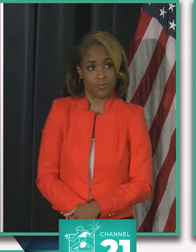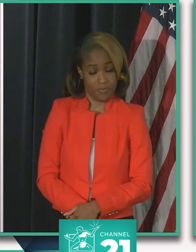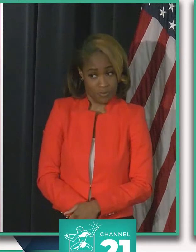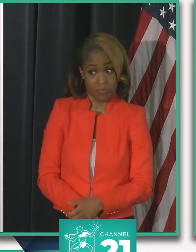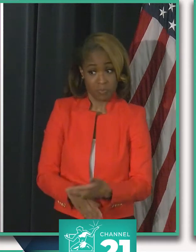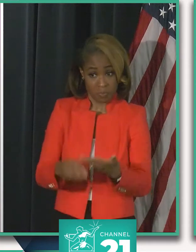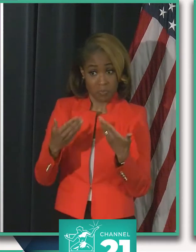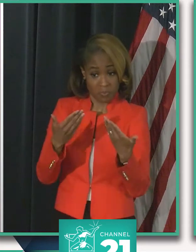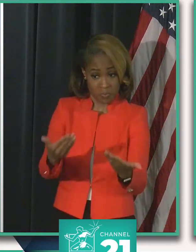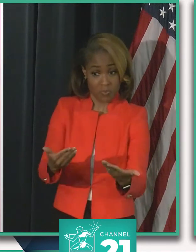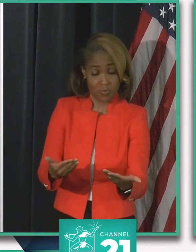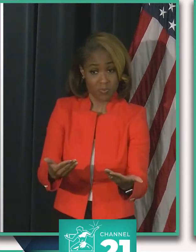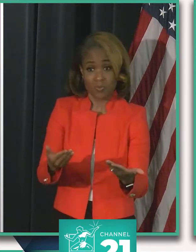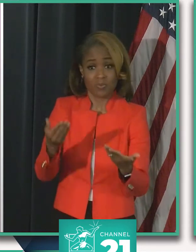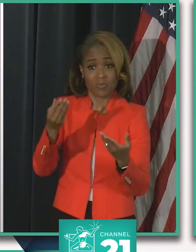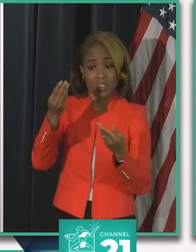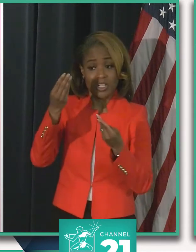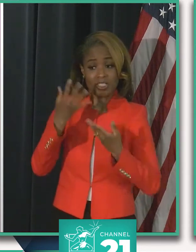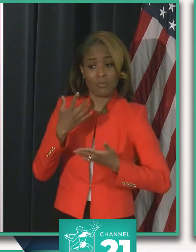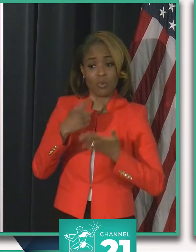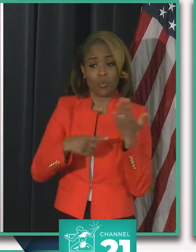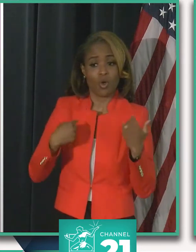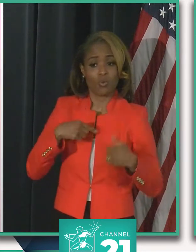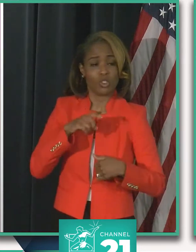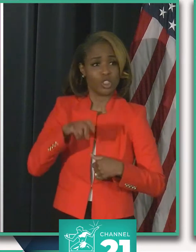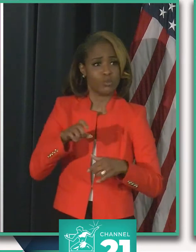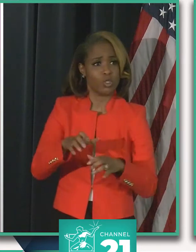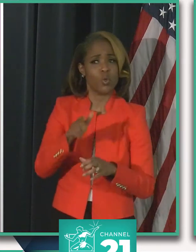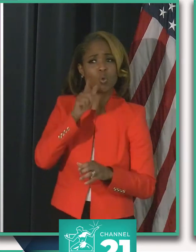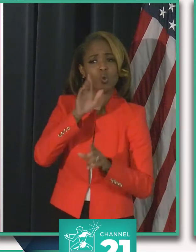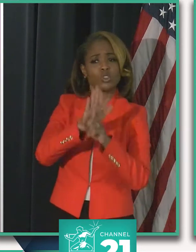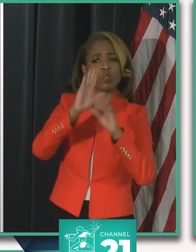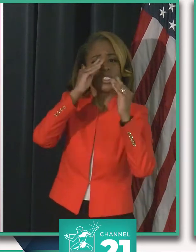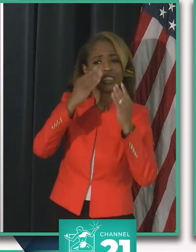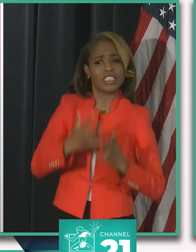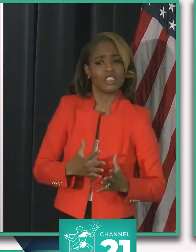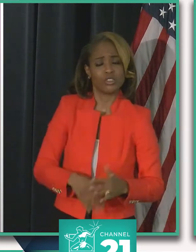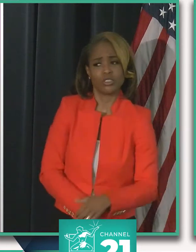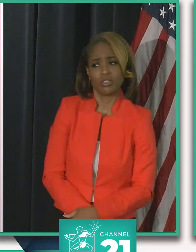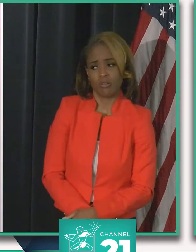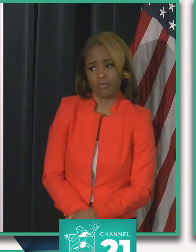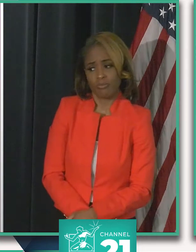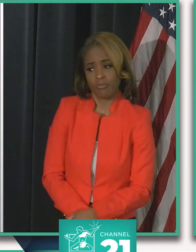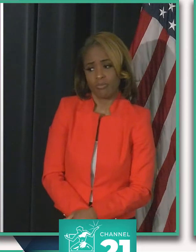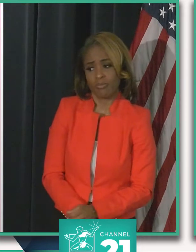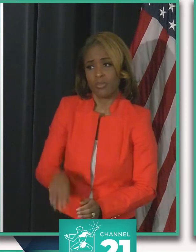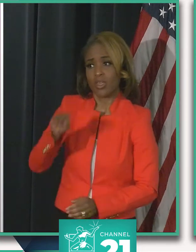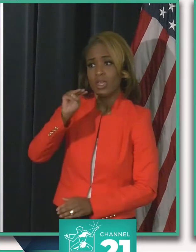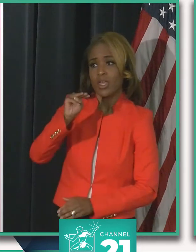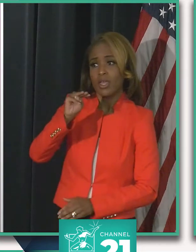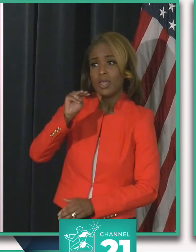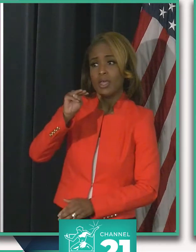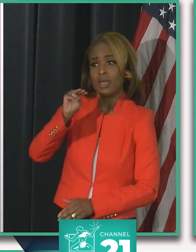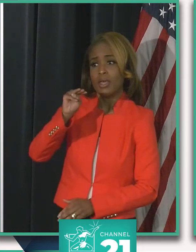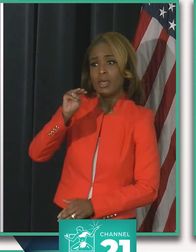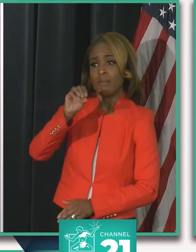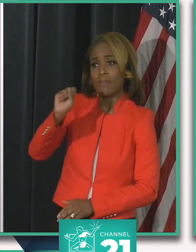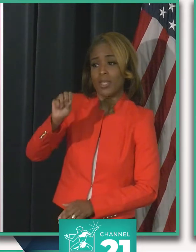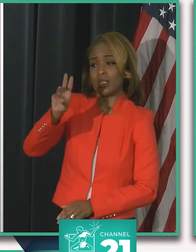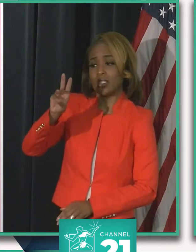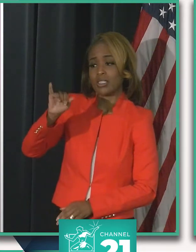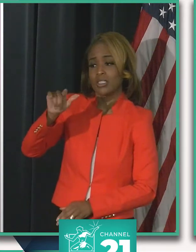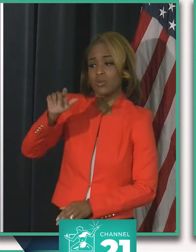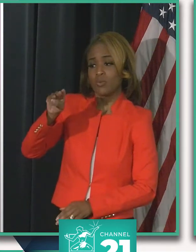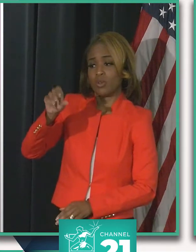So go ahead. Tell me what we should be doing. Who's your teacher? Miss Williamson. She's going to be